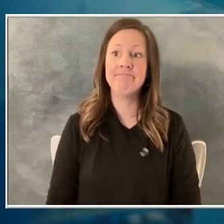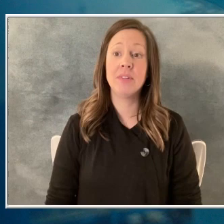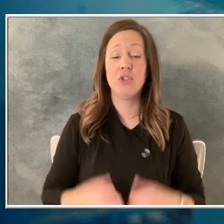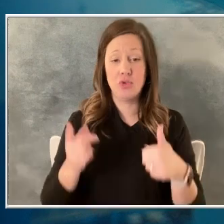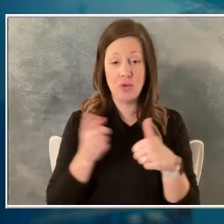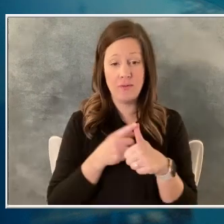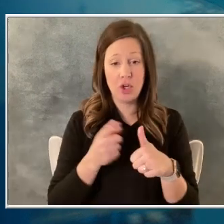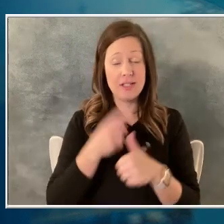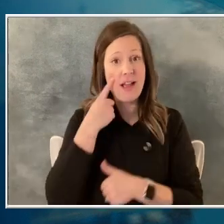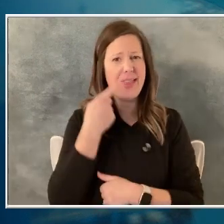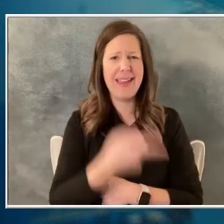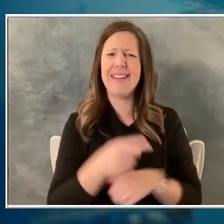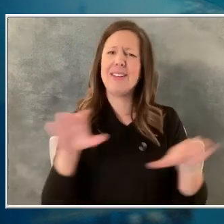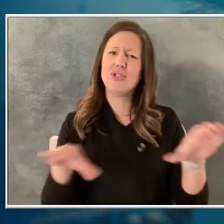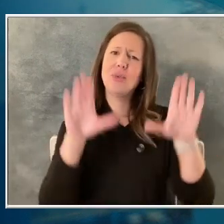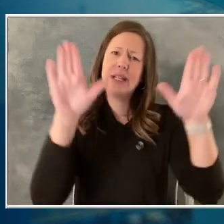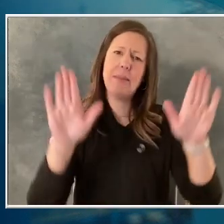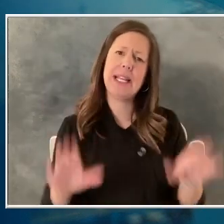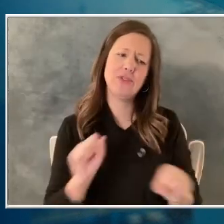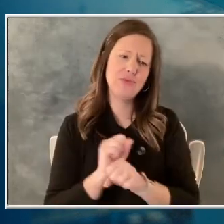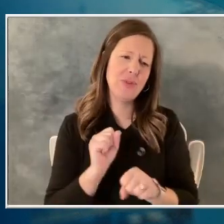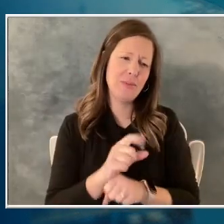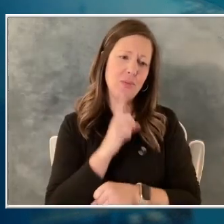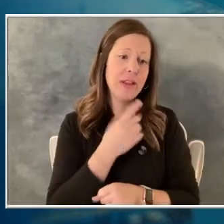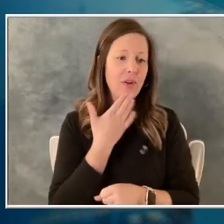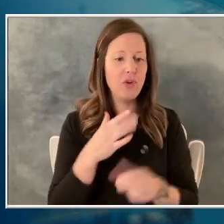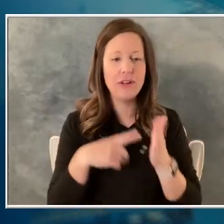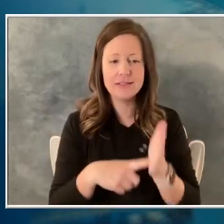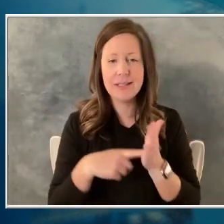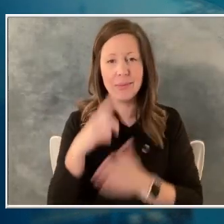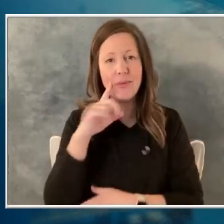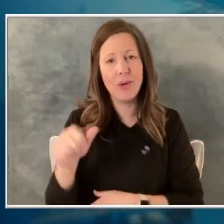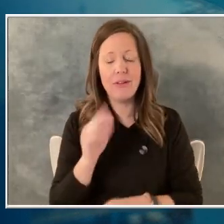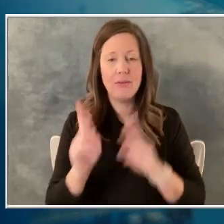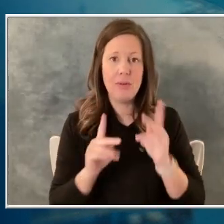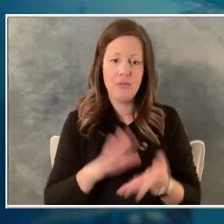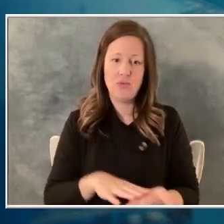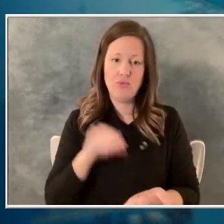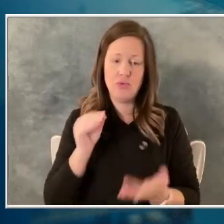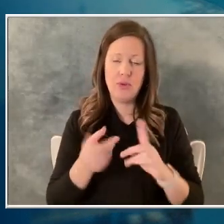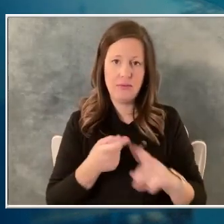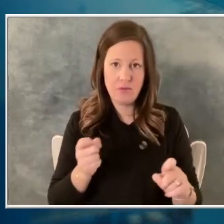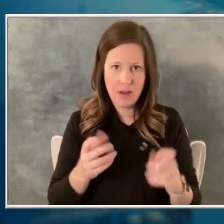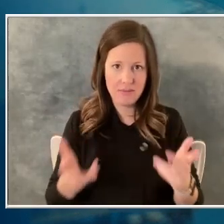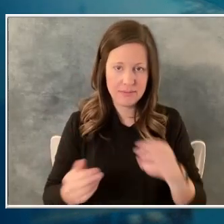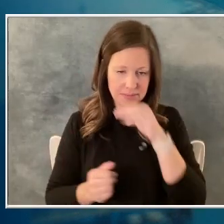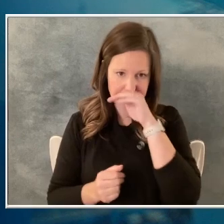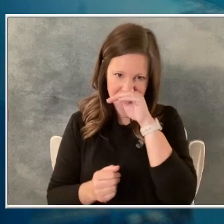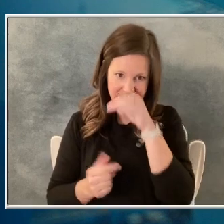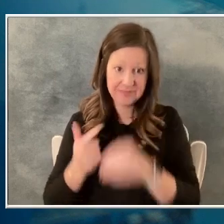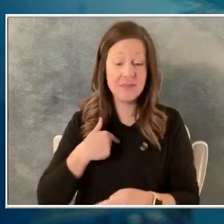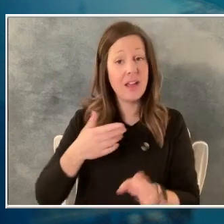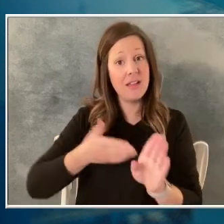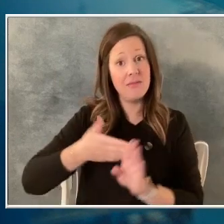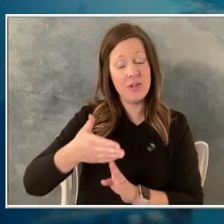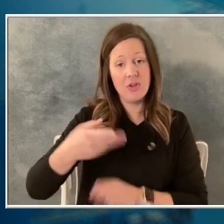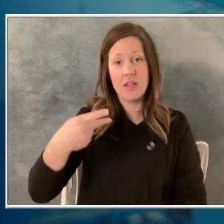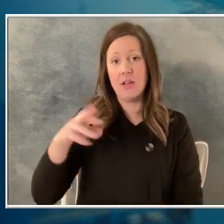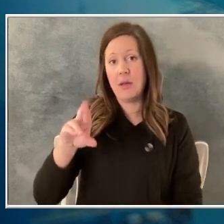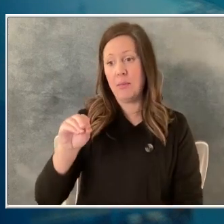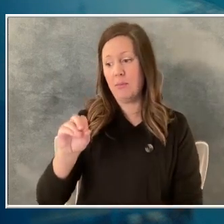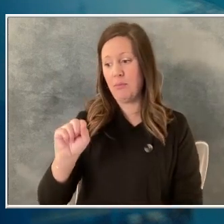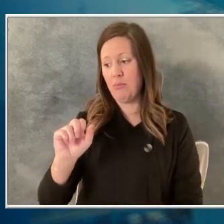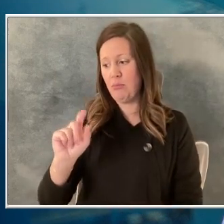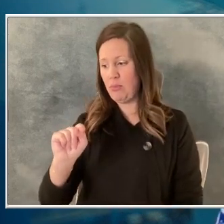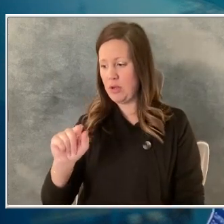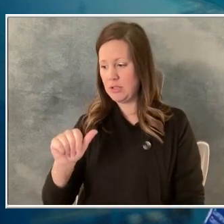job, and he really is a great example for other patients to learn from. Since I specialize in prostate cancer, I talk about hormone therapy a